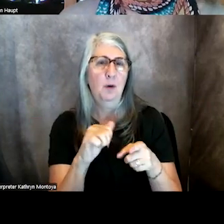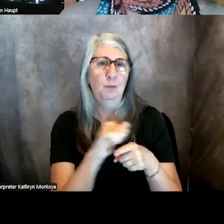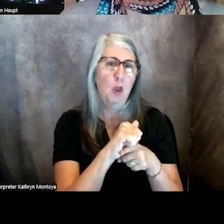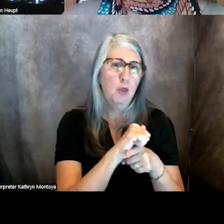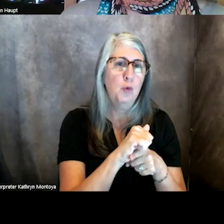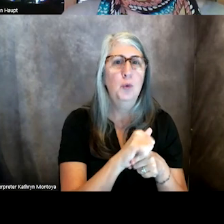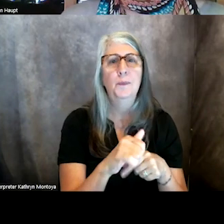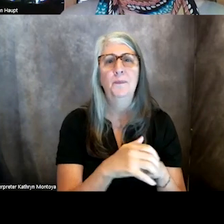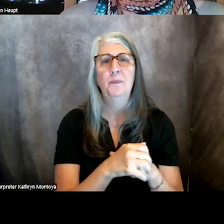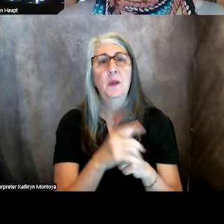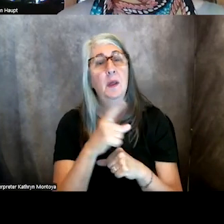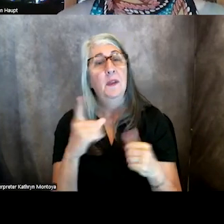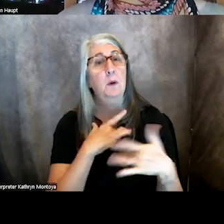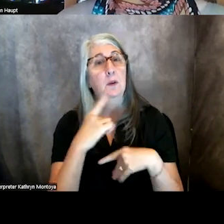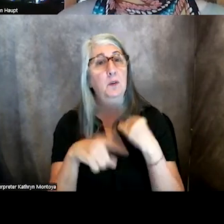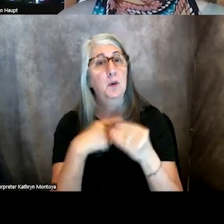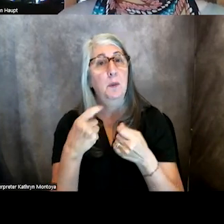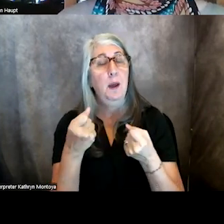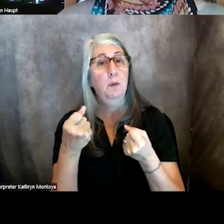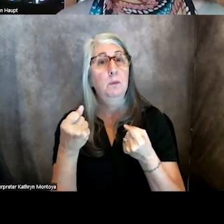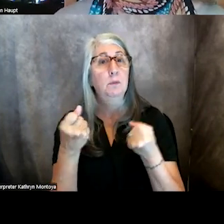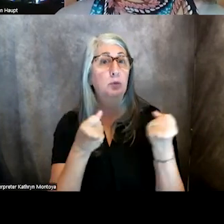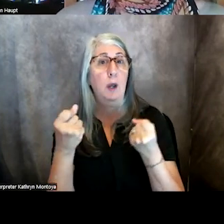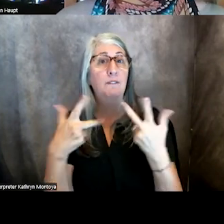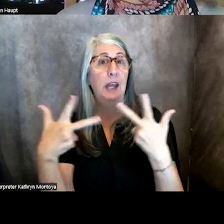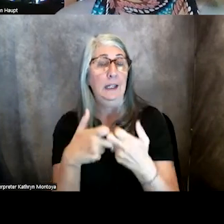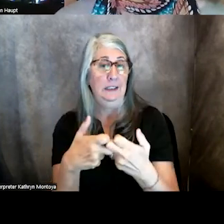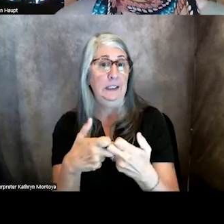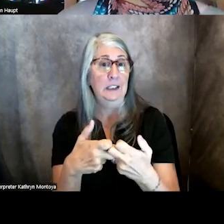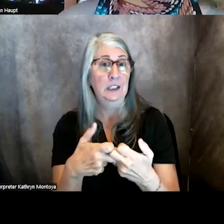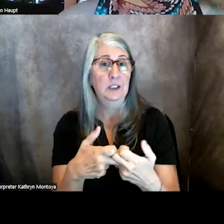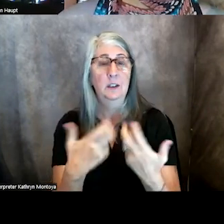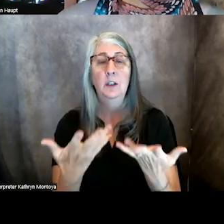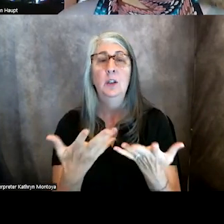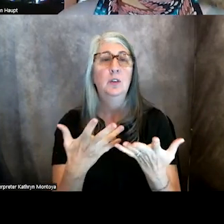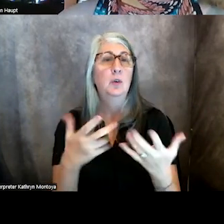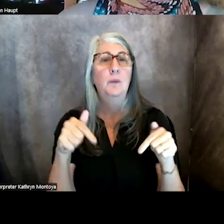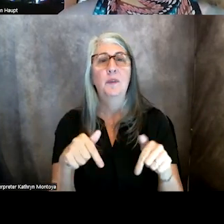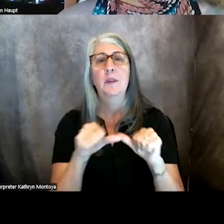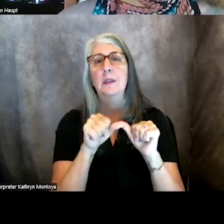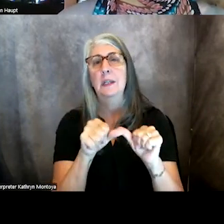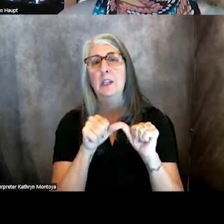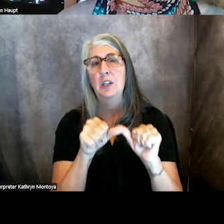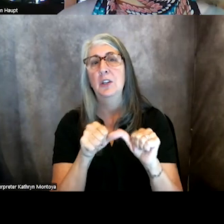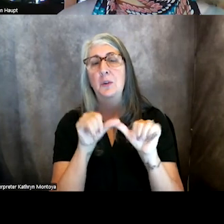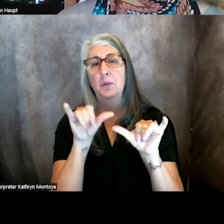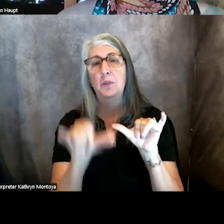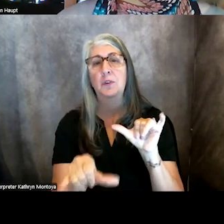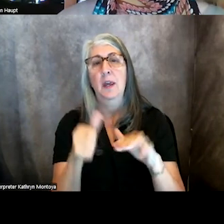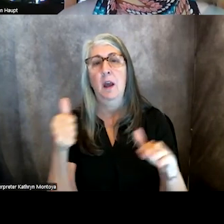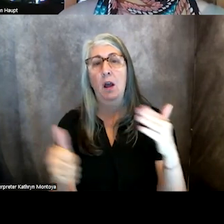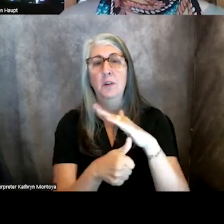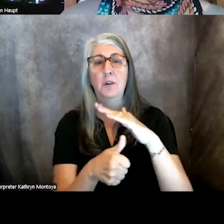and they were concerned about traffic accidents. And so that it has continued to stay under the